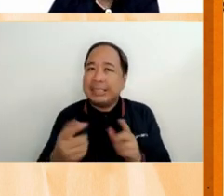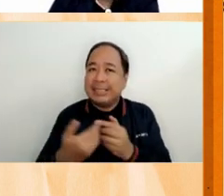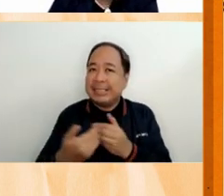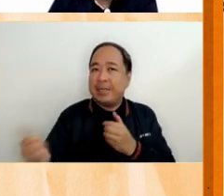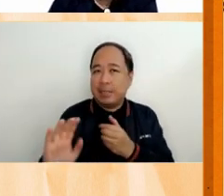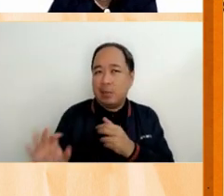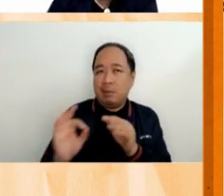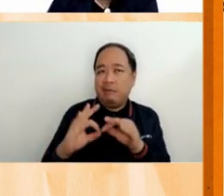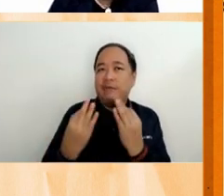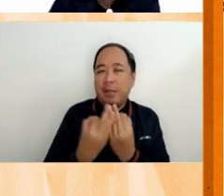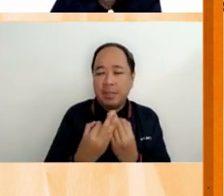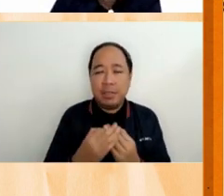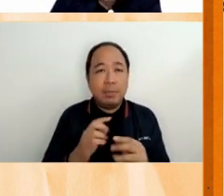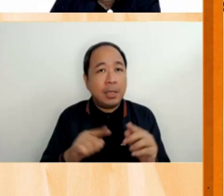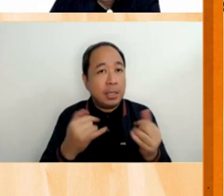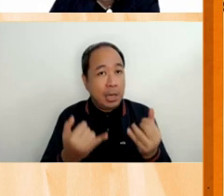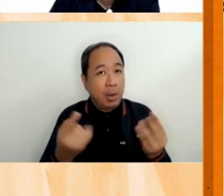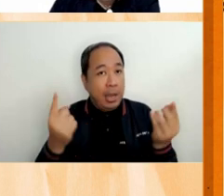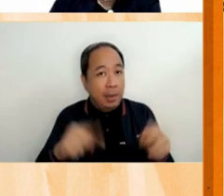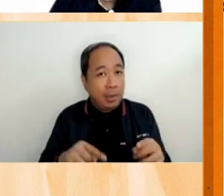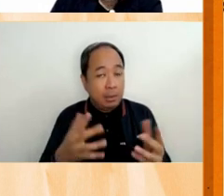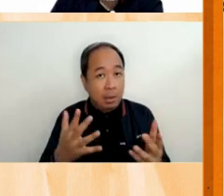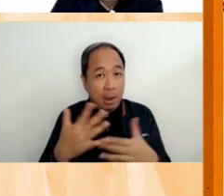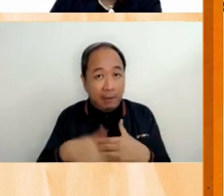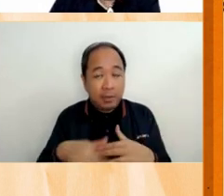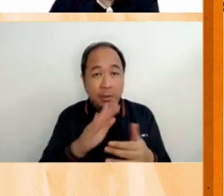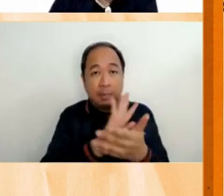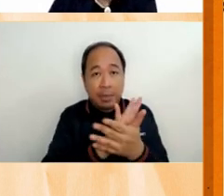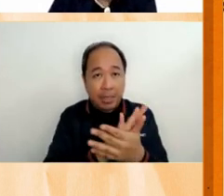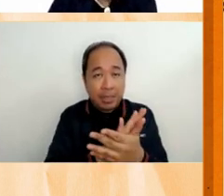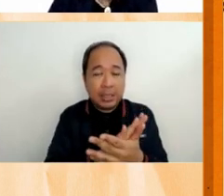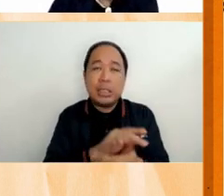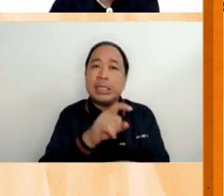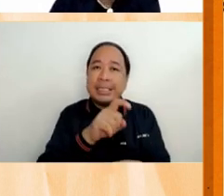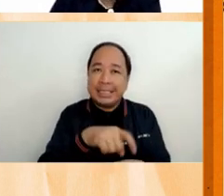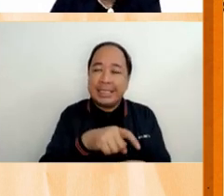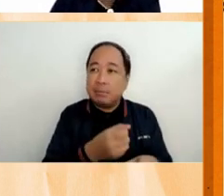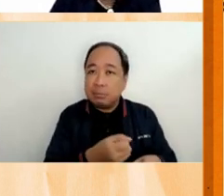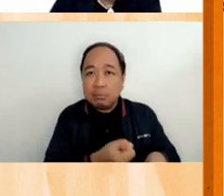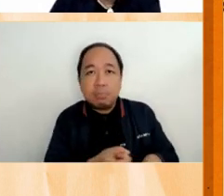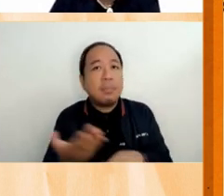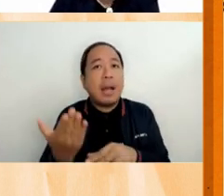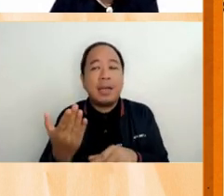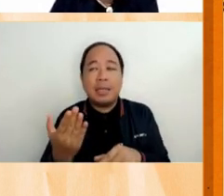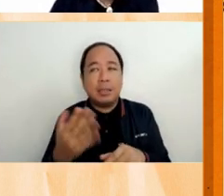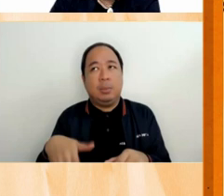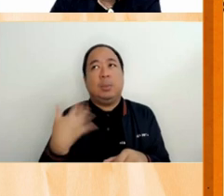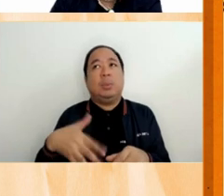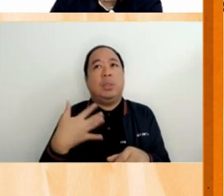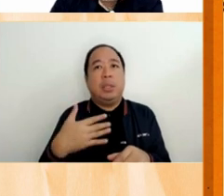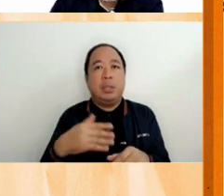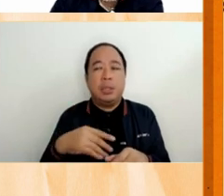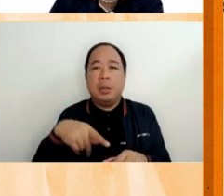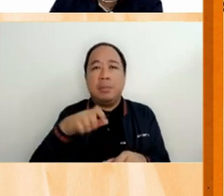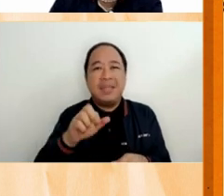group situations with social skills that are unpracticed at best. Remember, we were doing online class